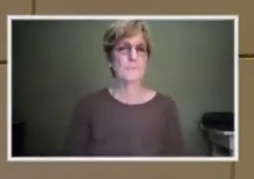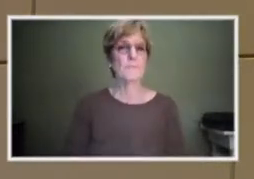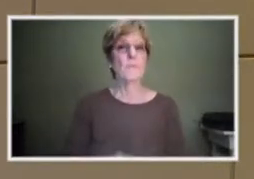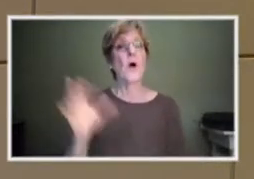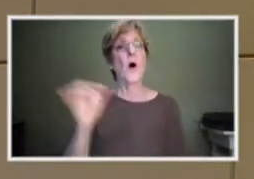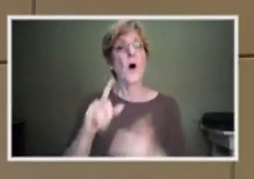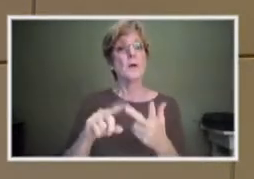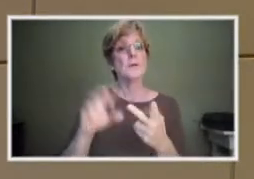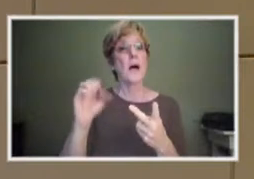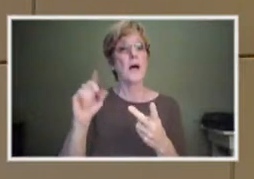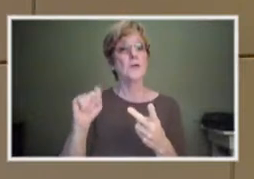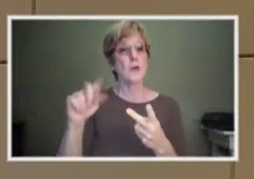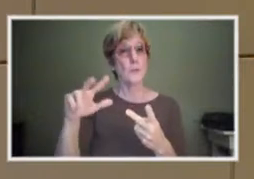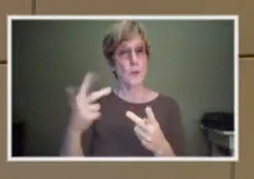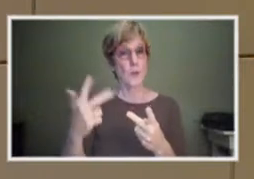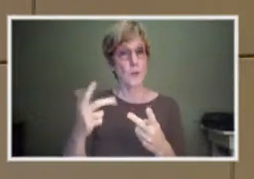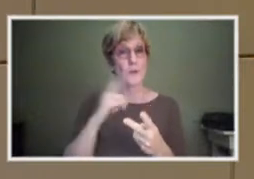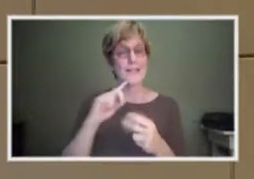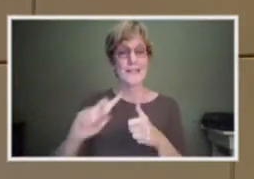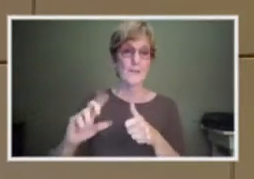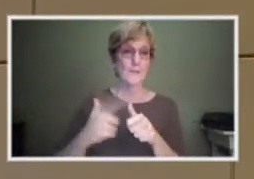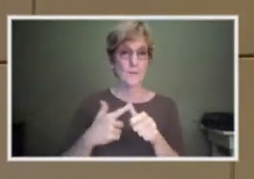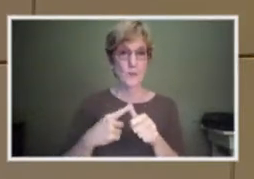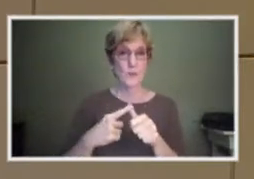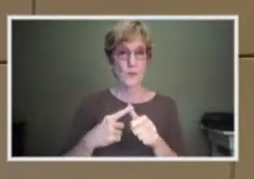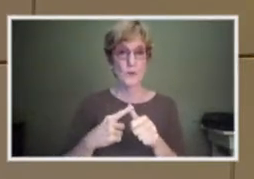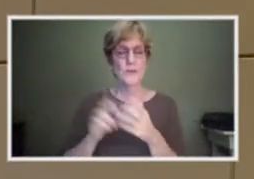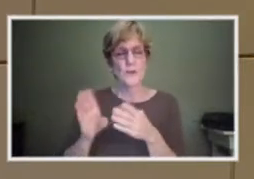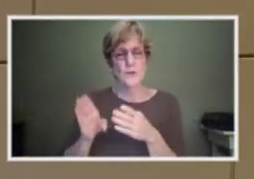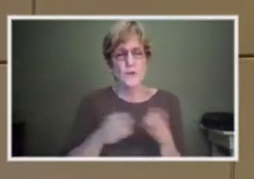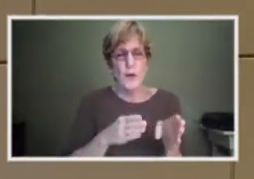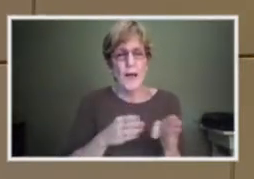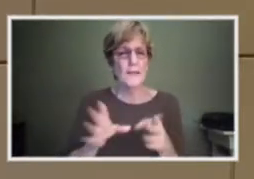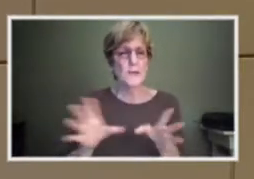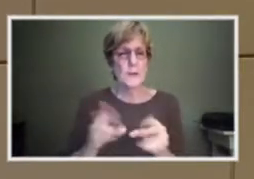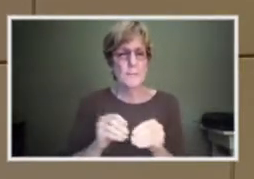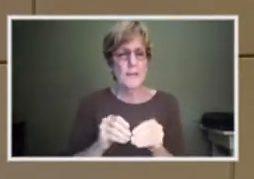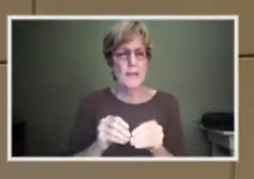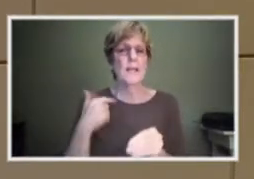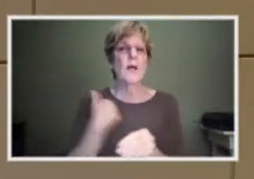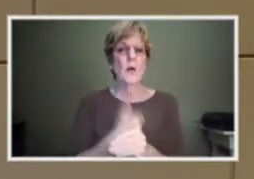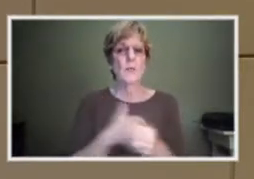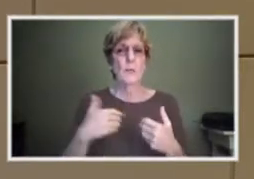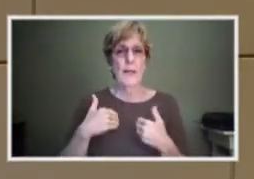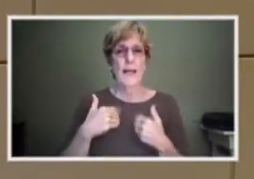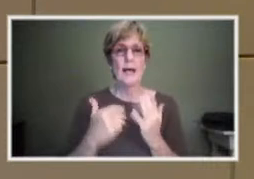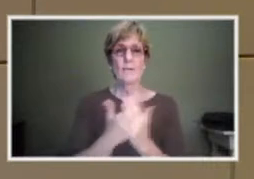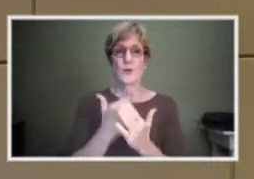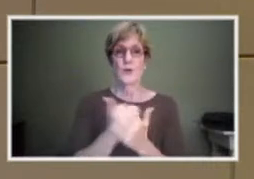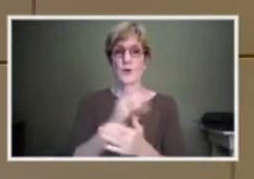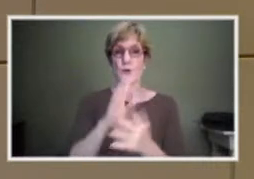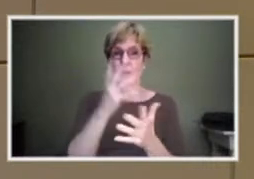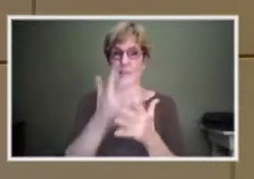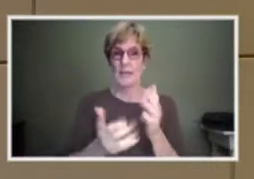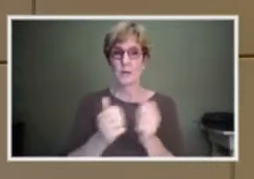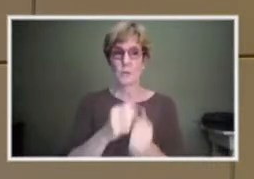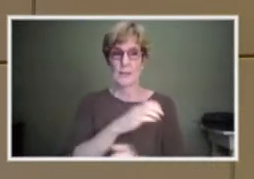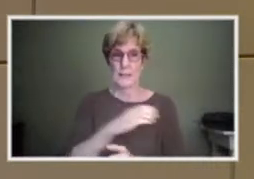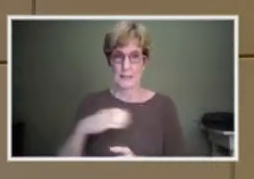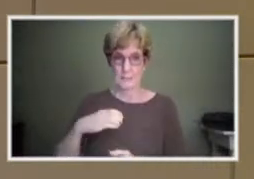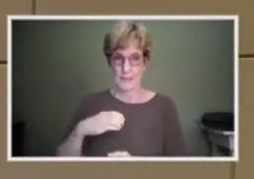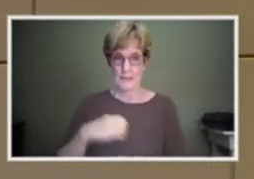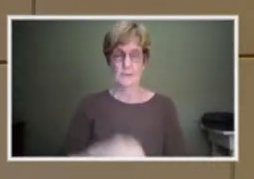October 3rd is the first strategy session meeting where we will be having the new schedule with committees, and the committee's